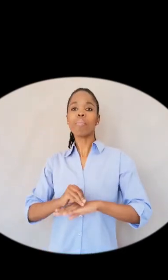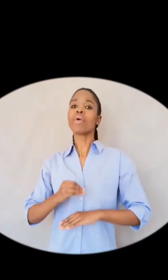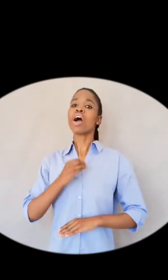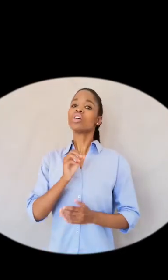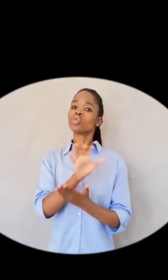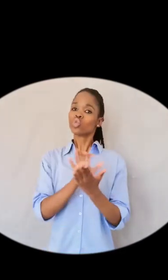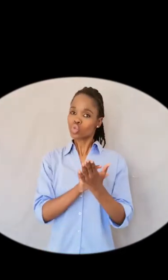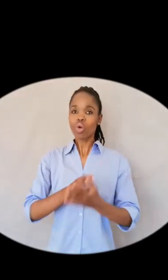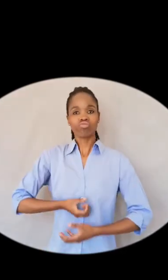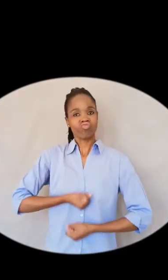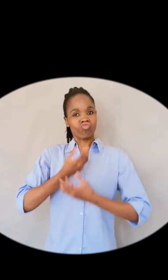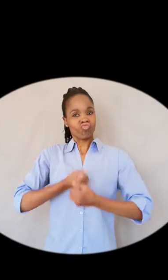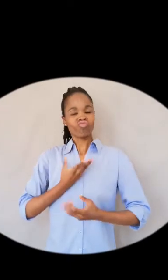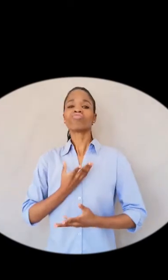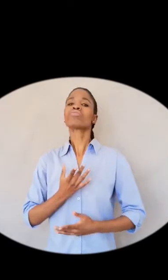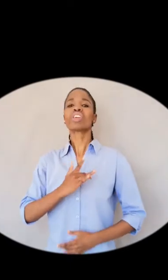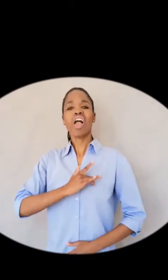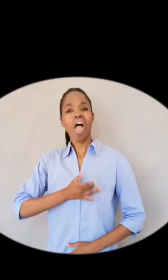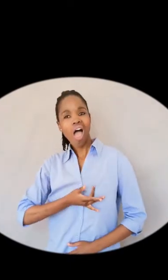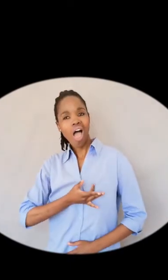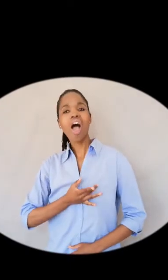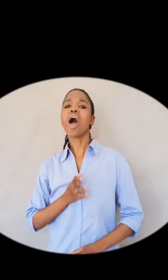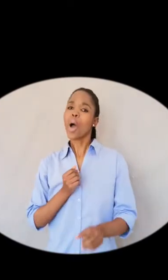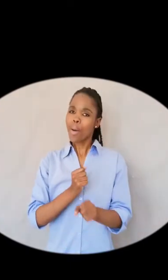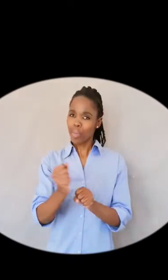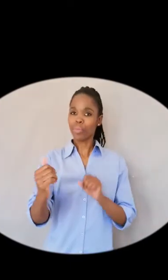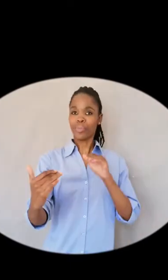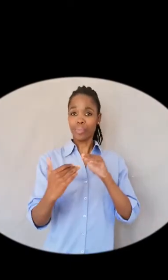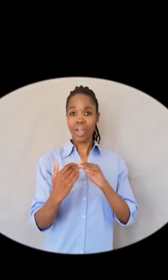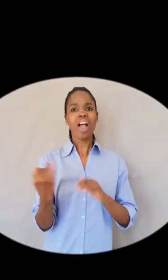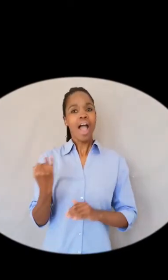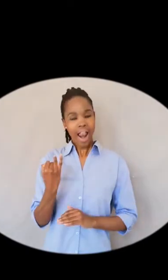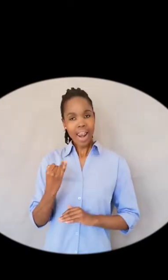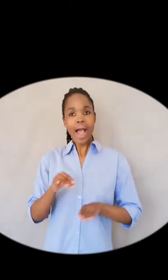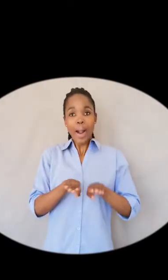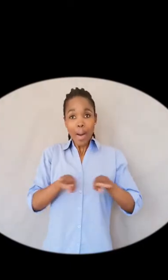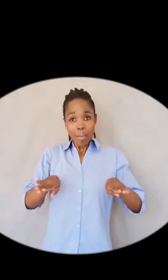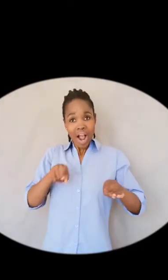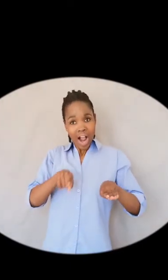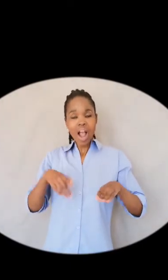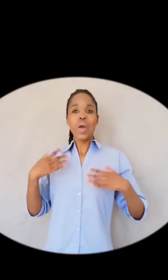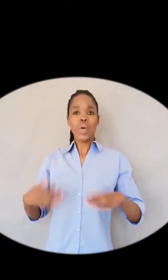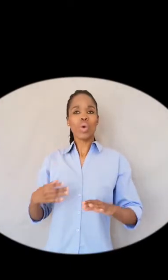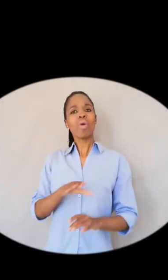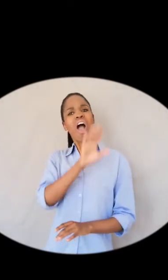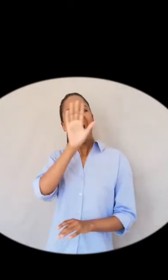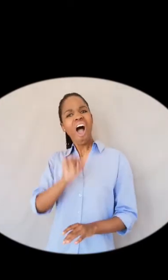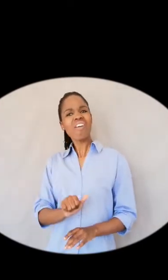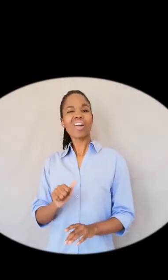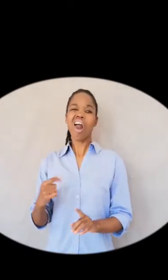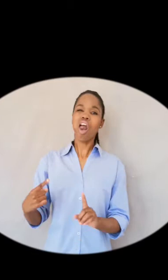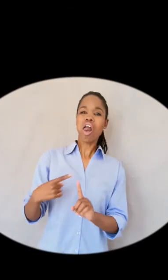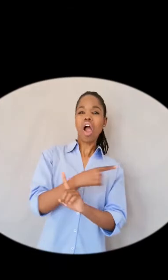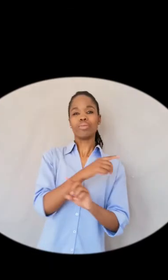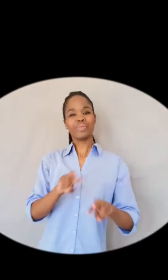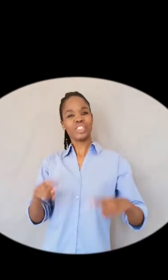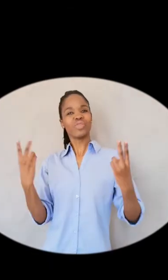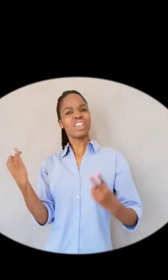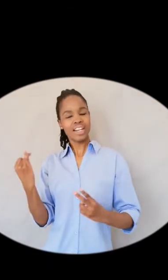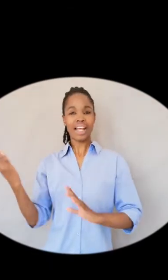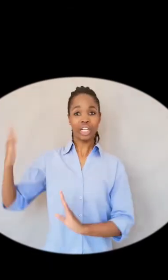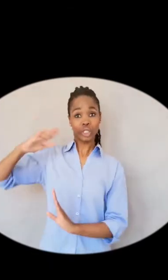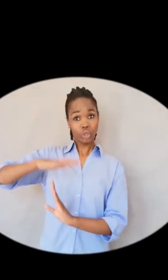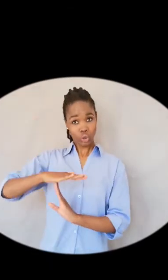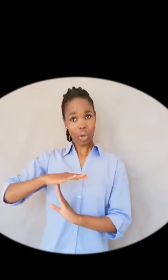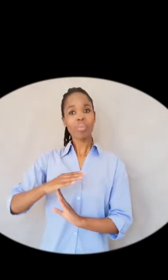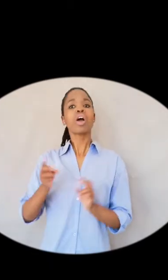and really speaks to stories that matter, right? So we genuinely trying to build the vice of Africa.